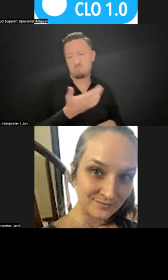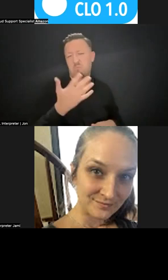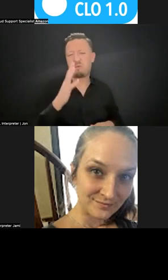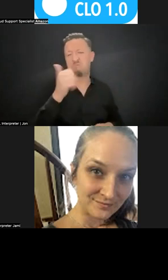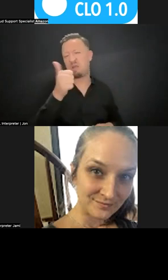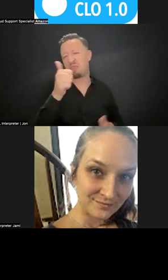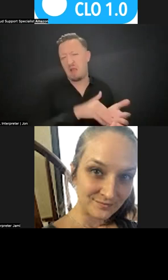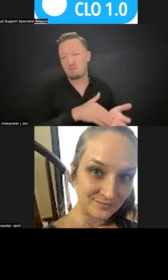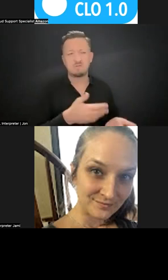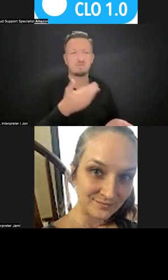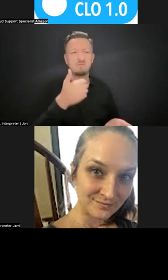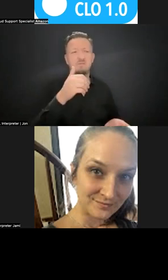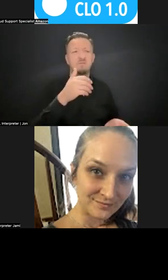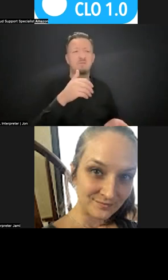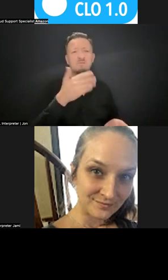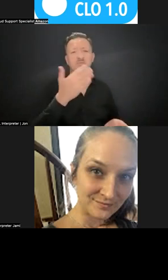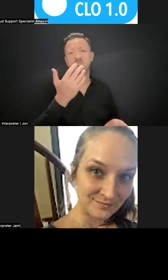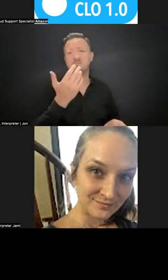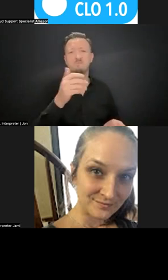5K, 3315,